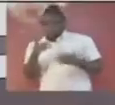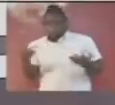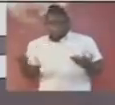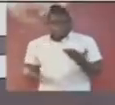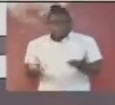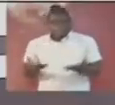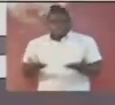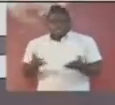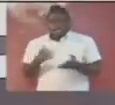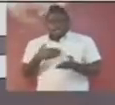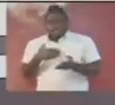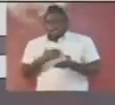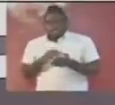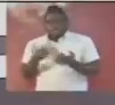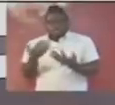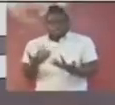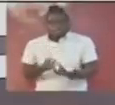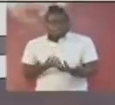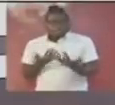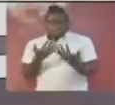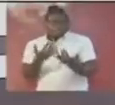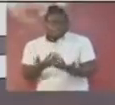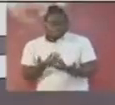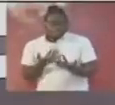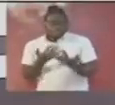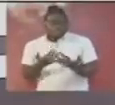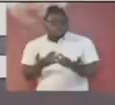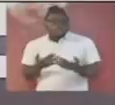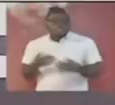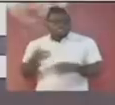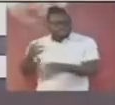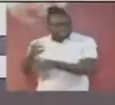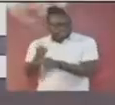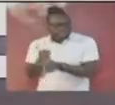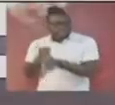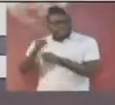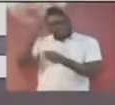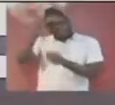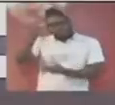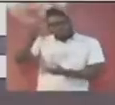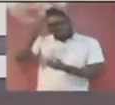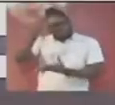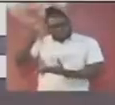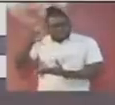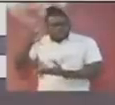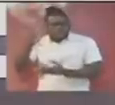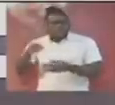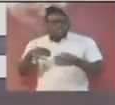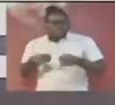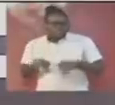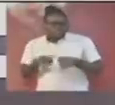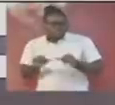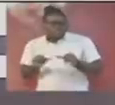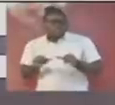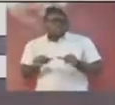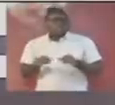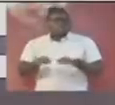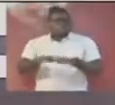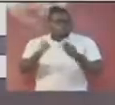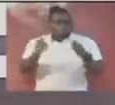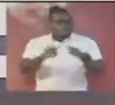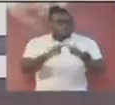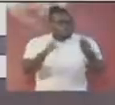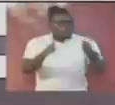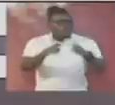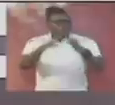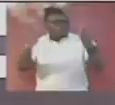facts, scientific information. As the processes continue, we are gleaning more information